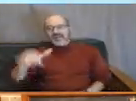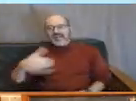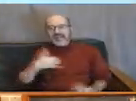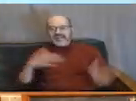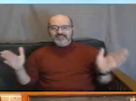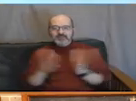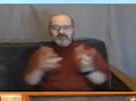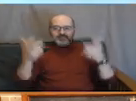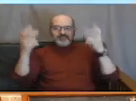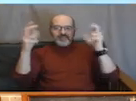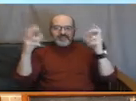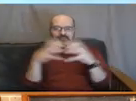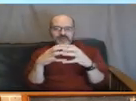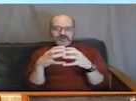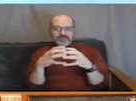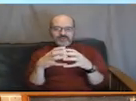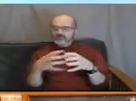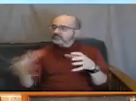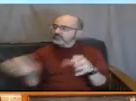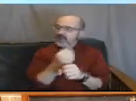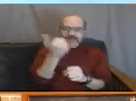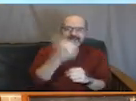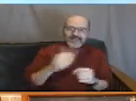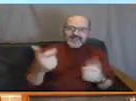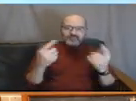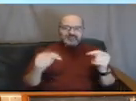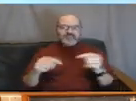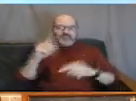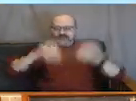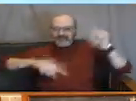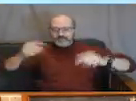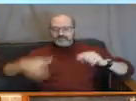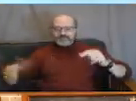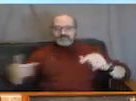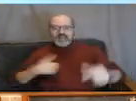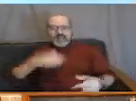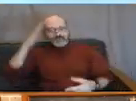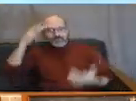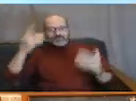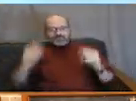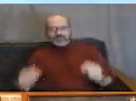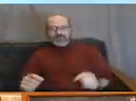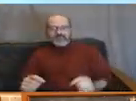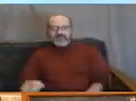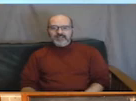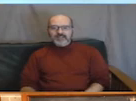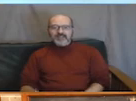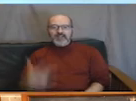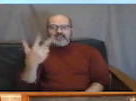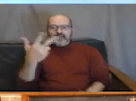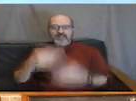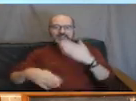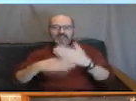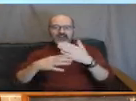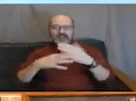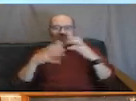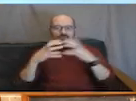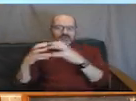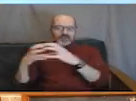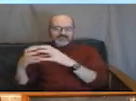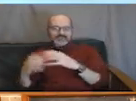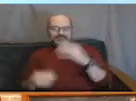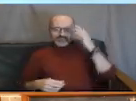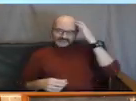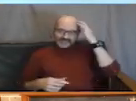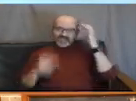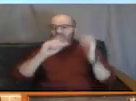Yeah, just grab anything. Try some random stuff. I'm gonna try 3 soccer balls.